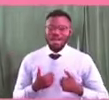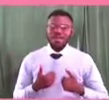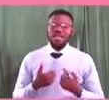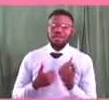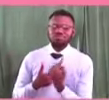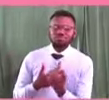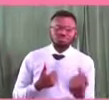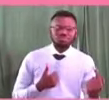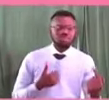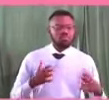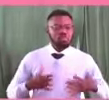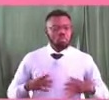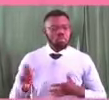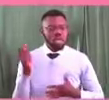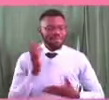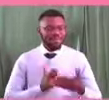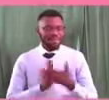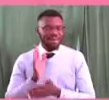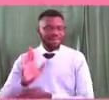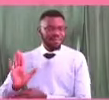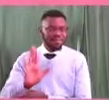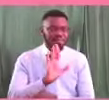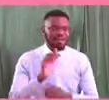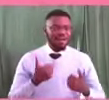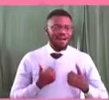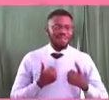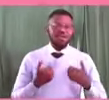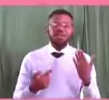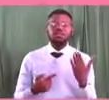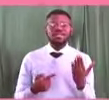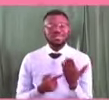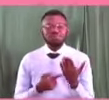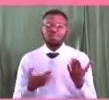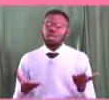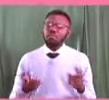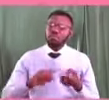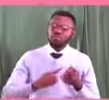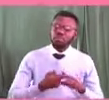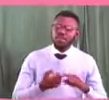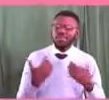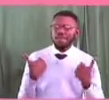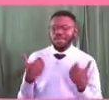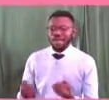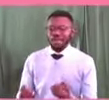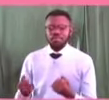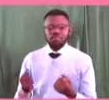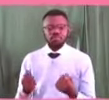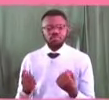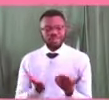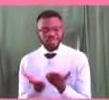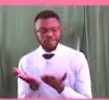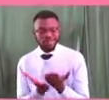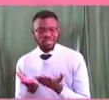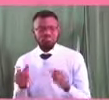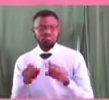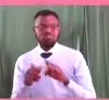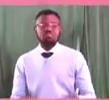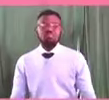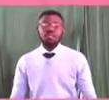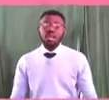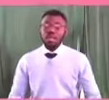Kenyan's right to the highest attainable standard of health and to healthcare services.